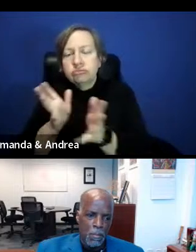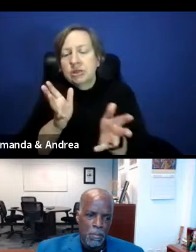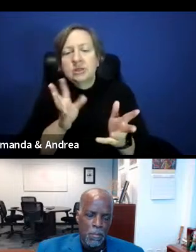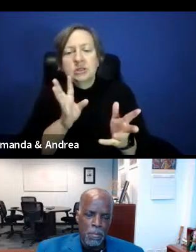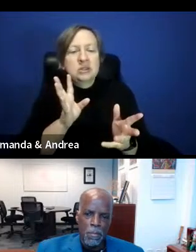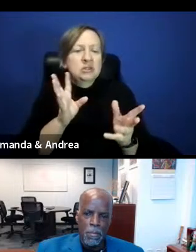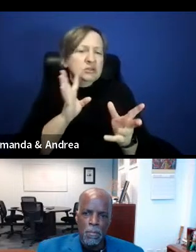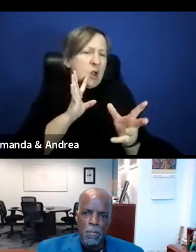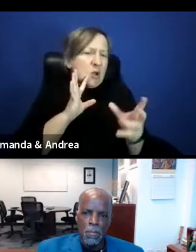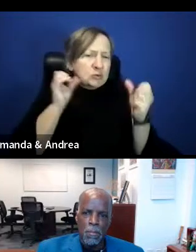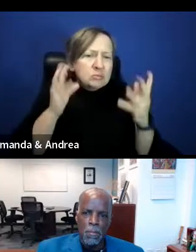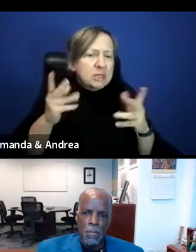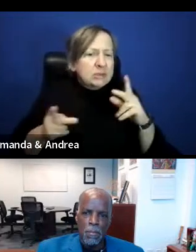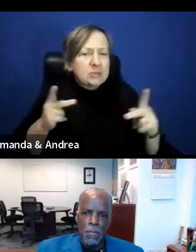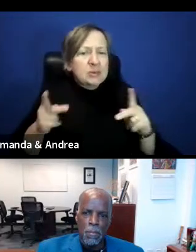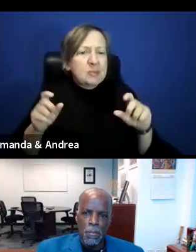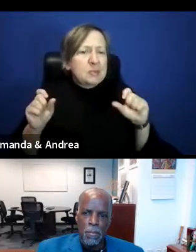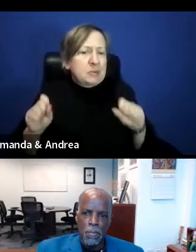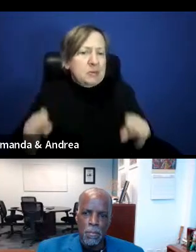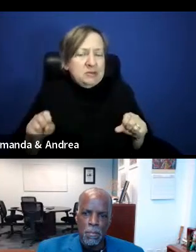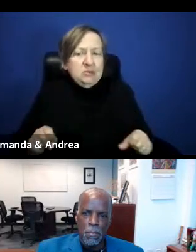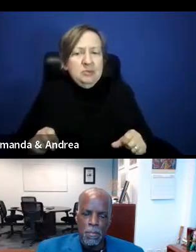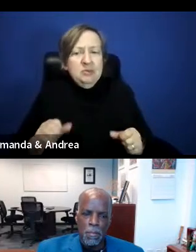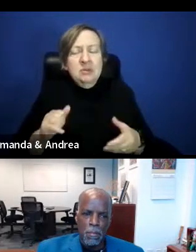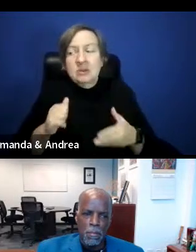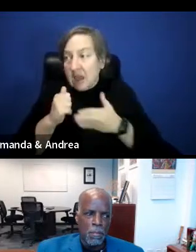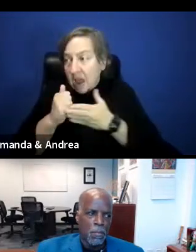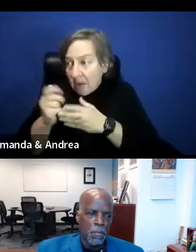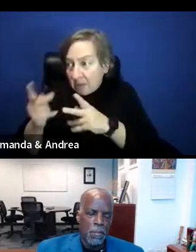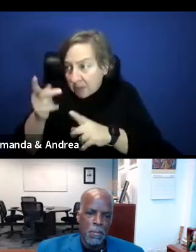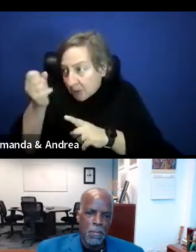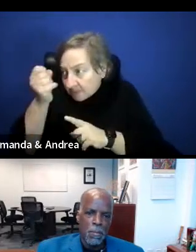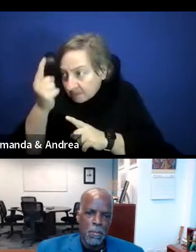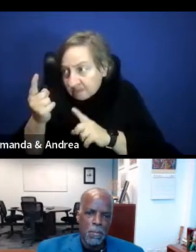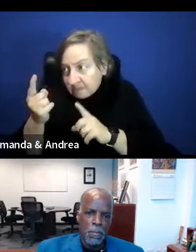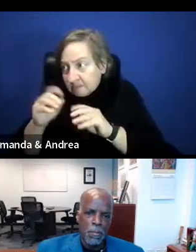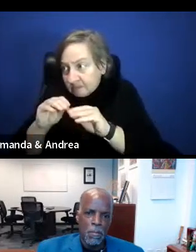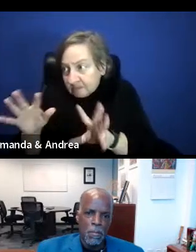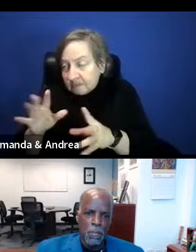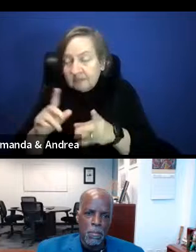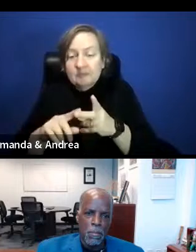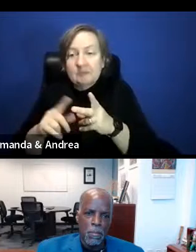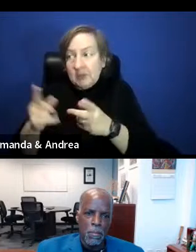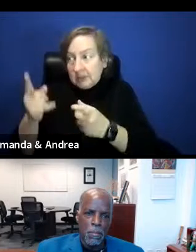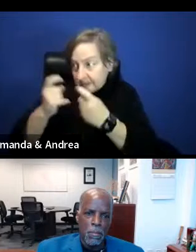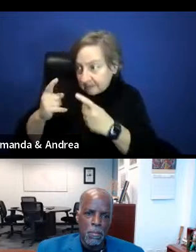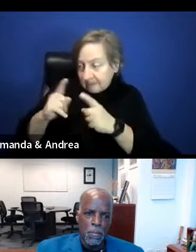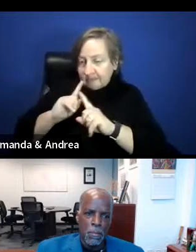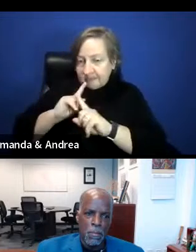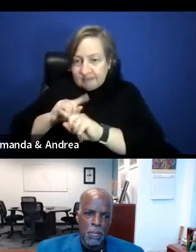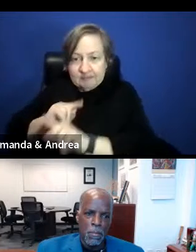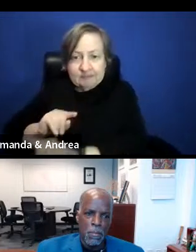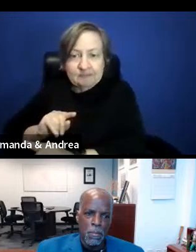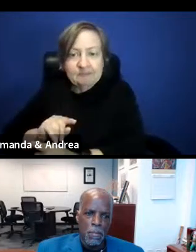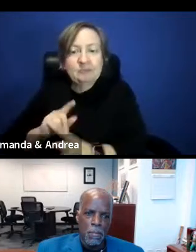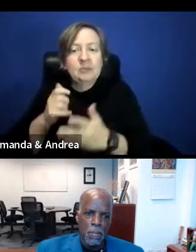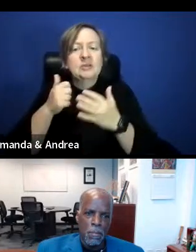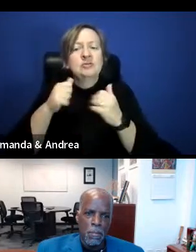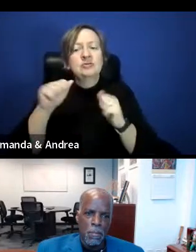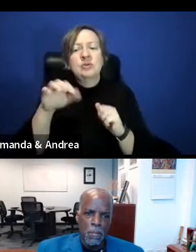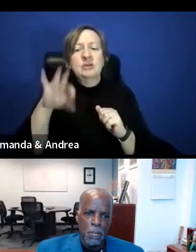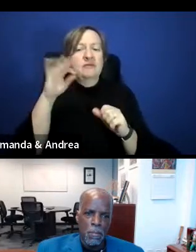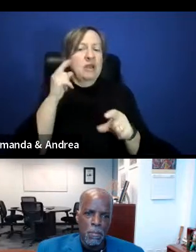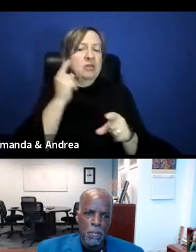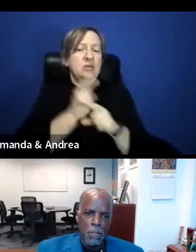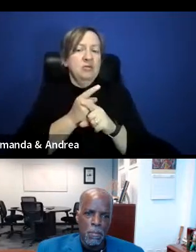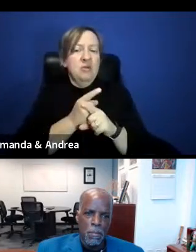audiences as possible, helping them understand, being able to answer questions, and trying to find the right